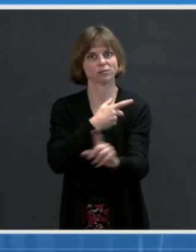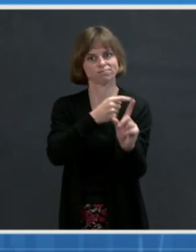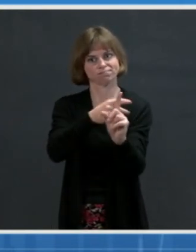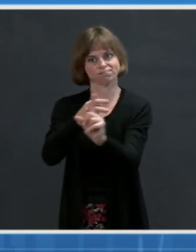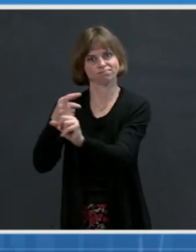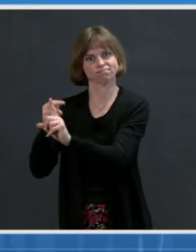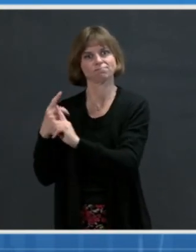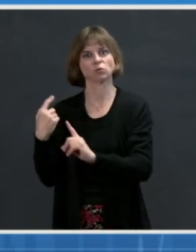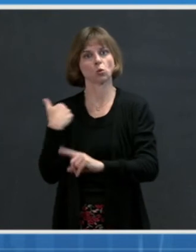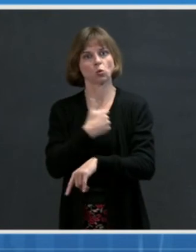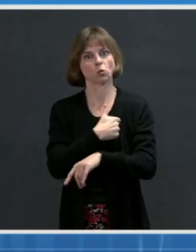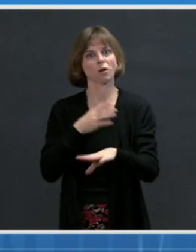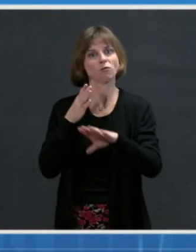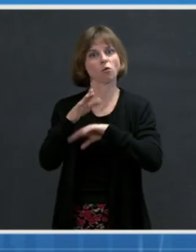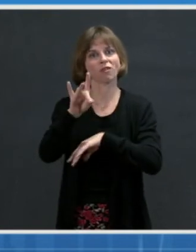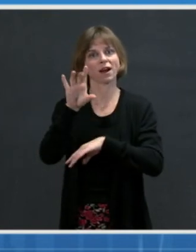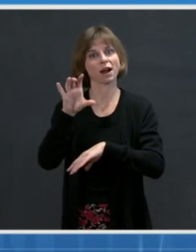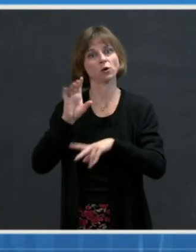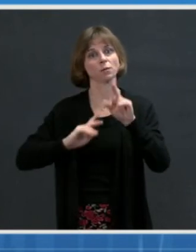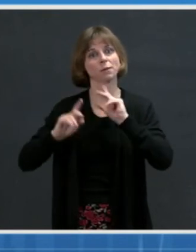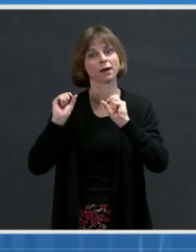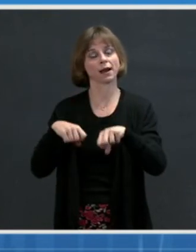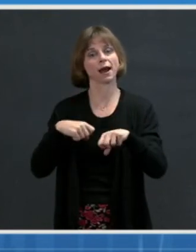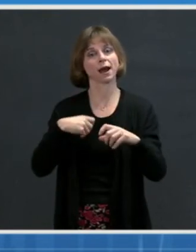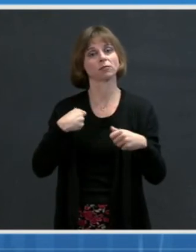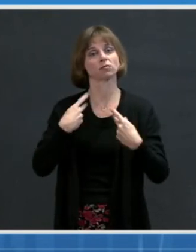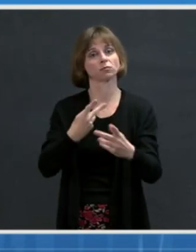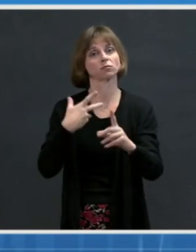vaccinators, and the federal government is now funding